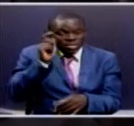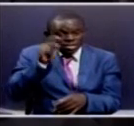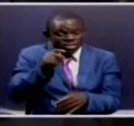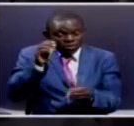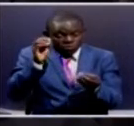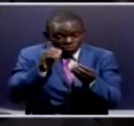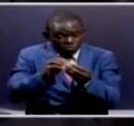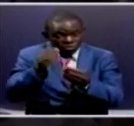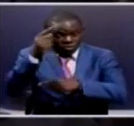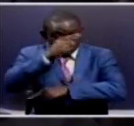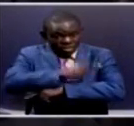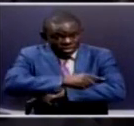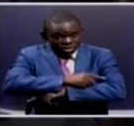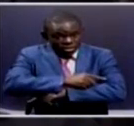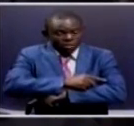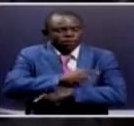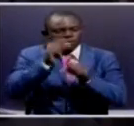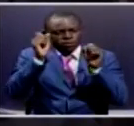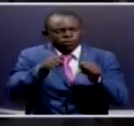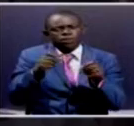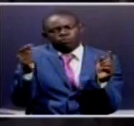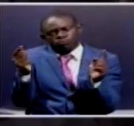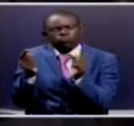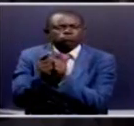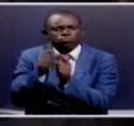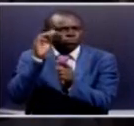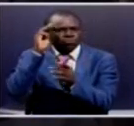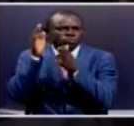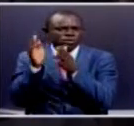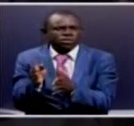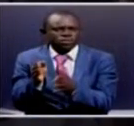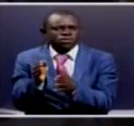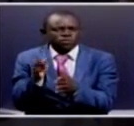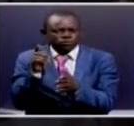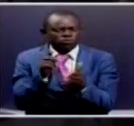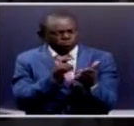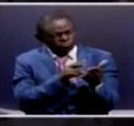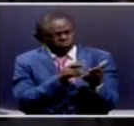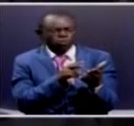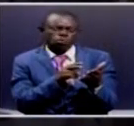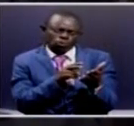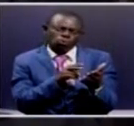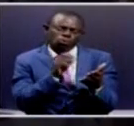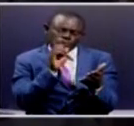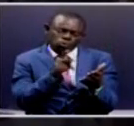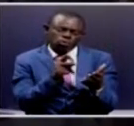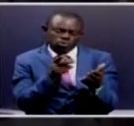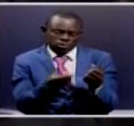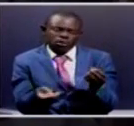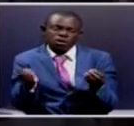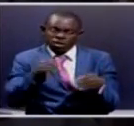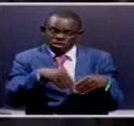yes, that is correct. Issue a statutory instrument for another extra 2 days to enable you to conclude the